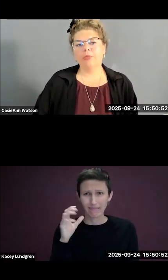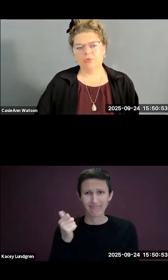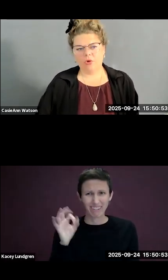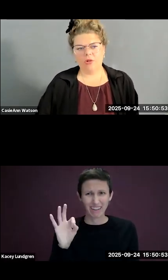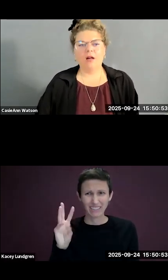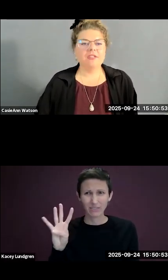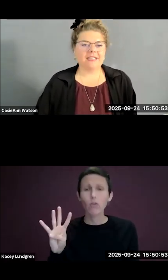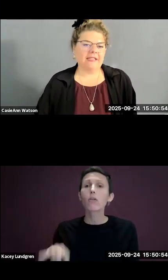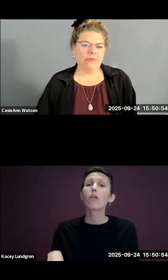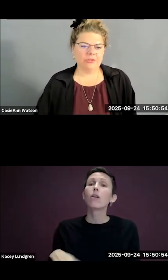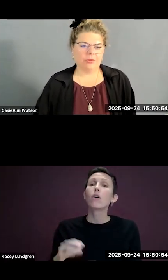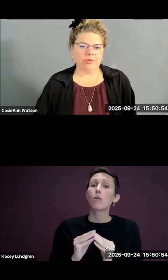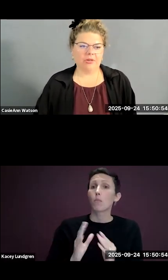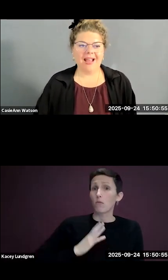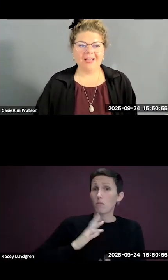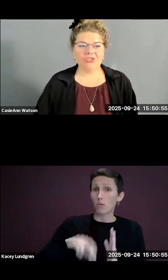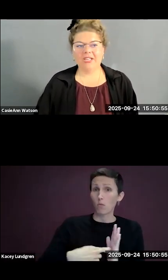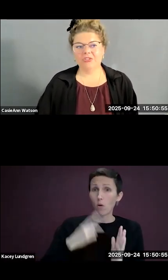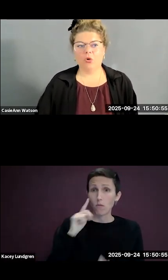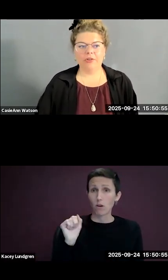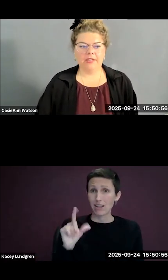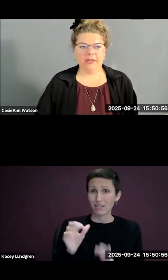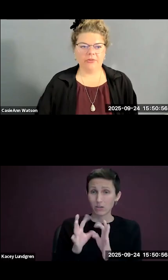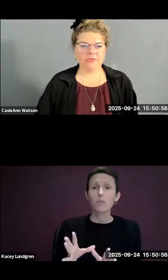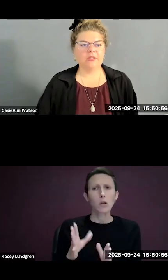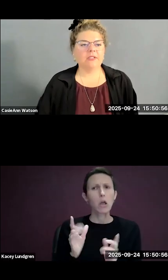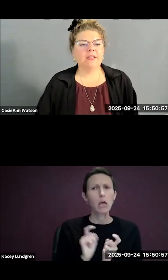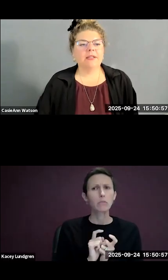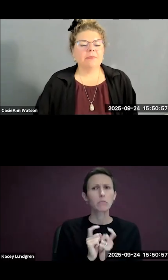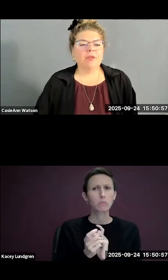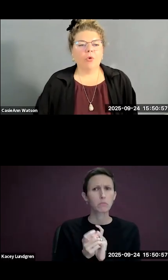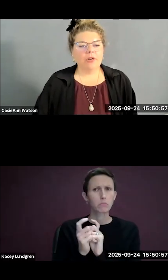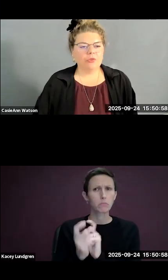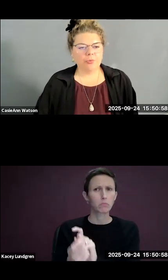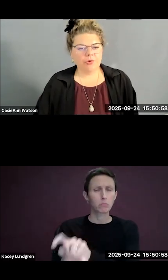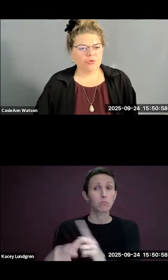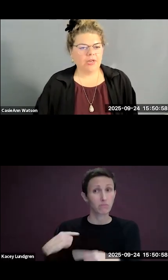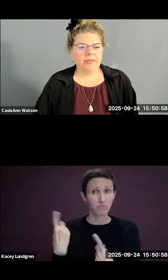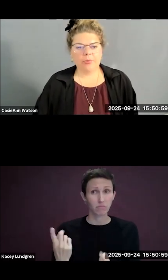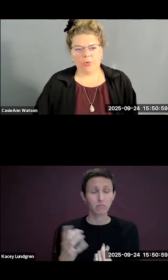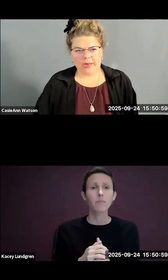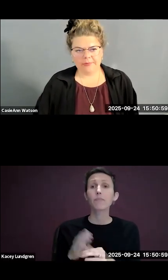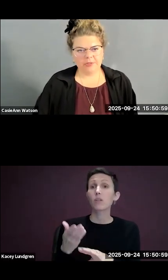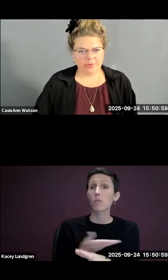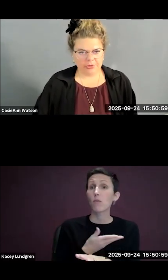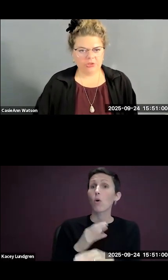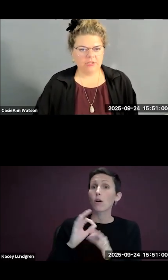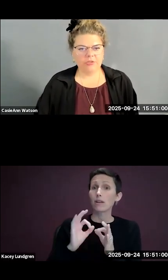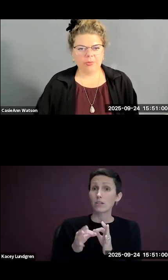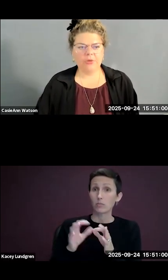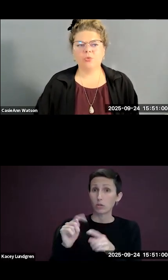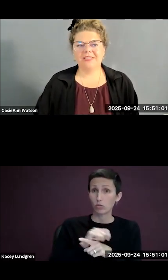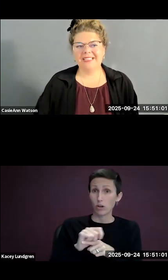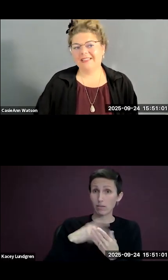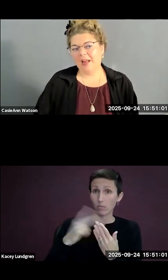more formal role of the sign language interpreter has changed over the years. Before interpreter training programs